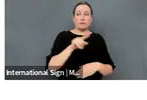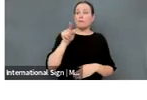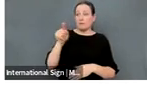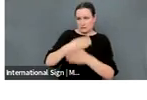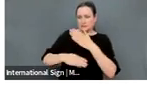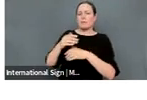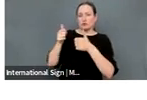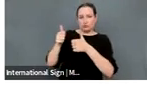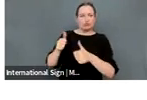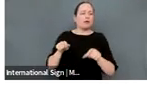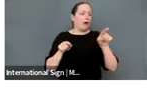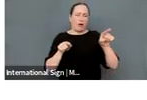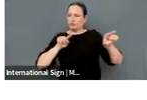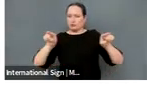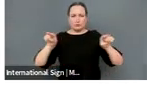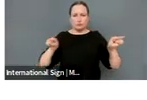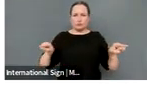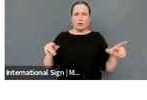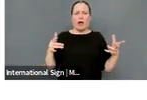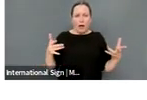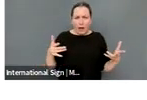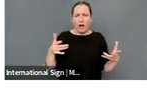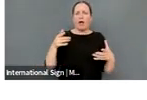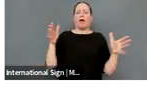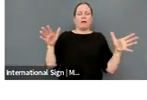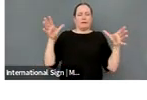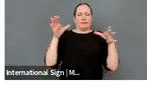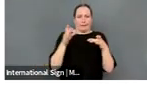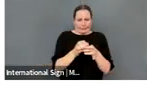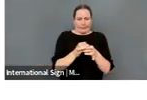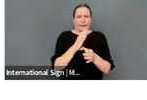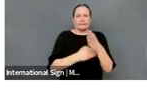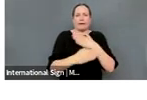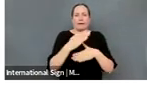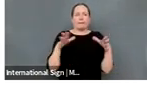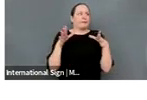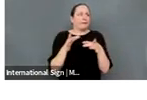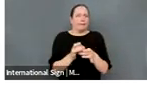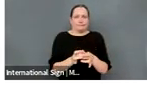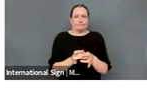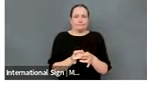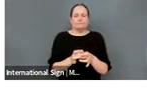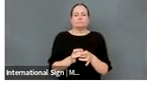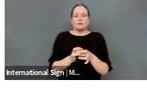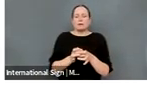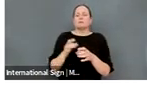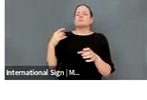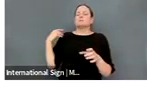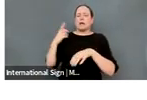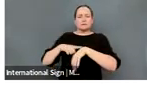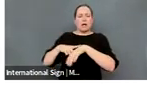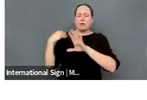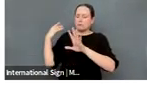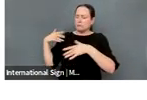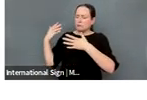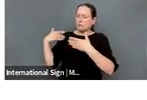to 13.4%. And when the Zambia national government, the National Statistics Office in 2015 did the dedicated survey,